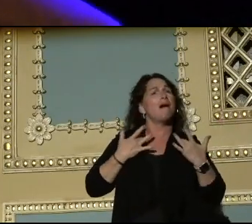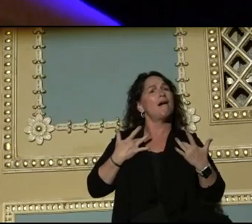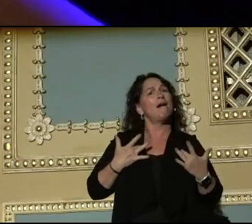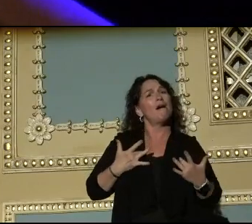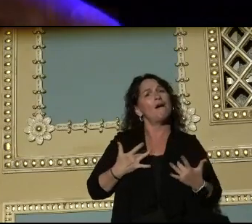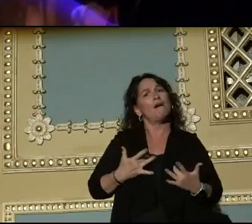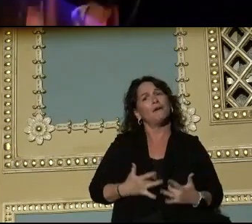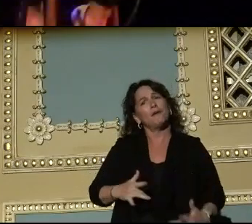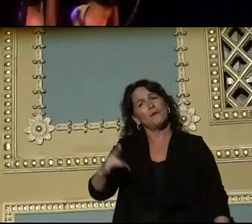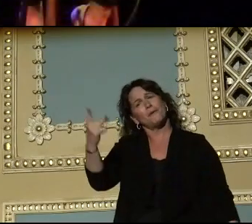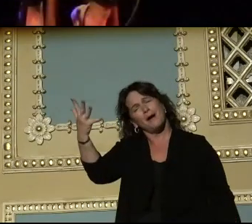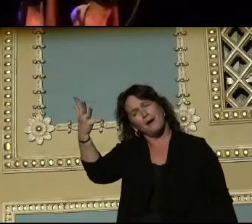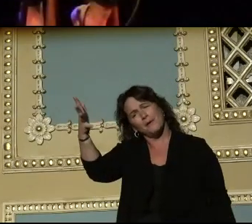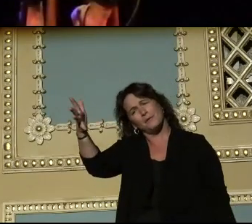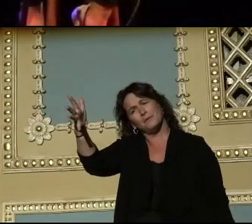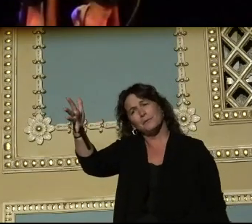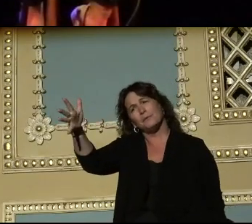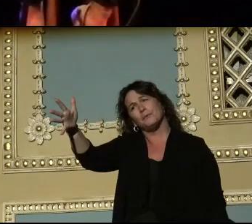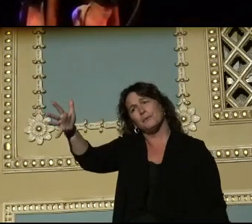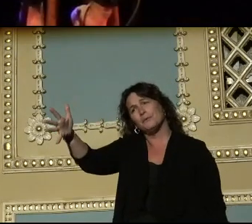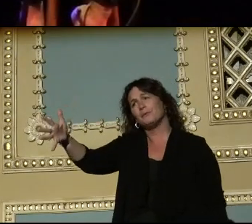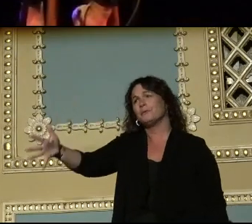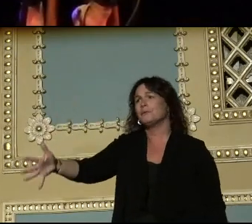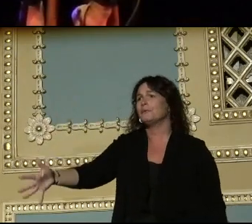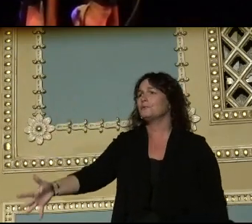heart around.